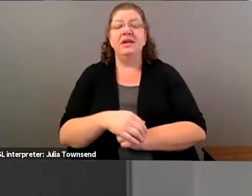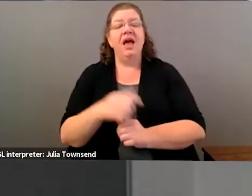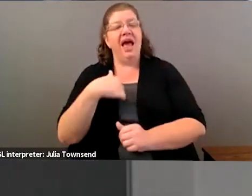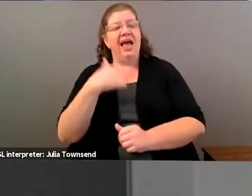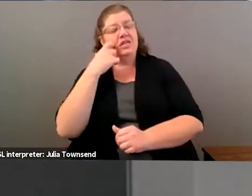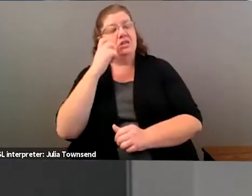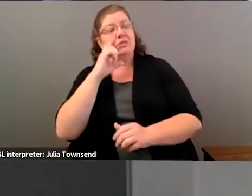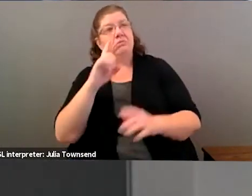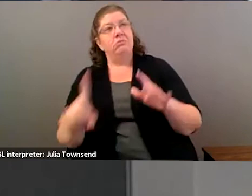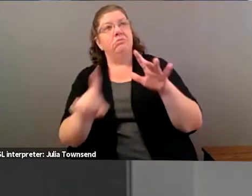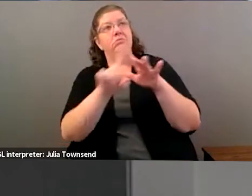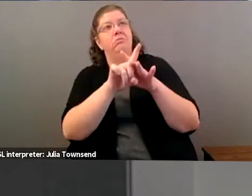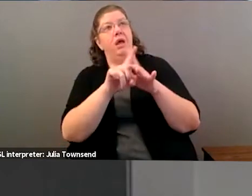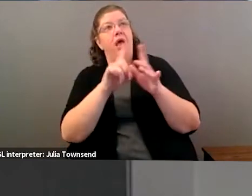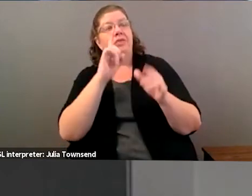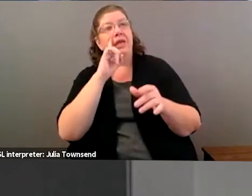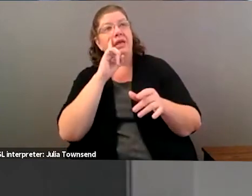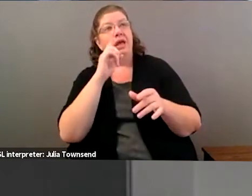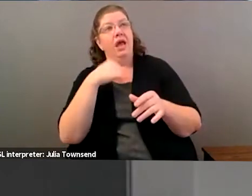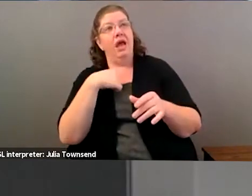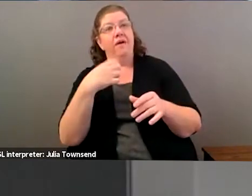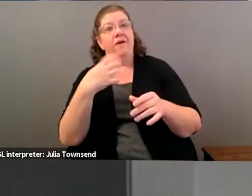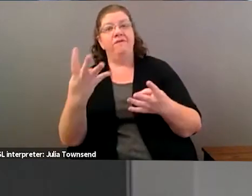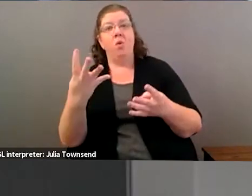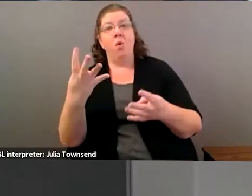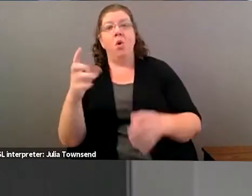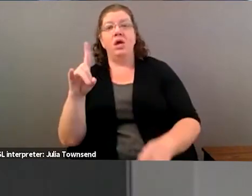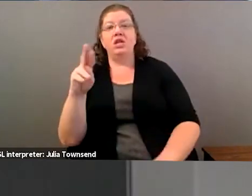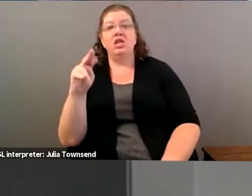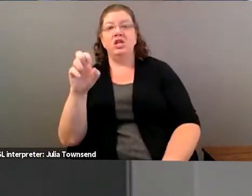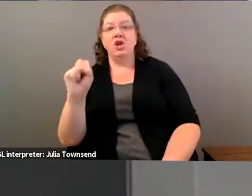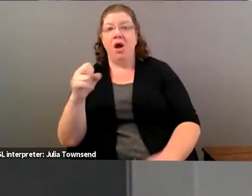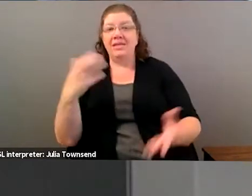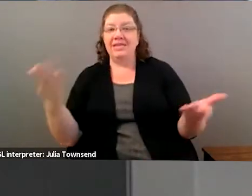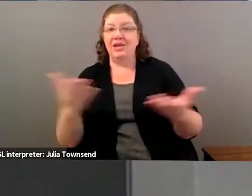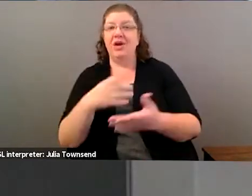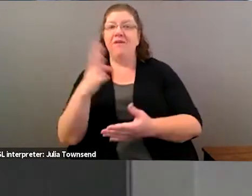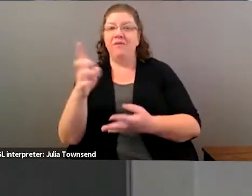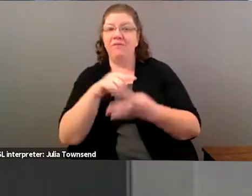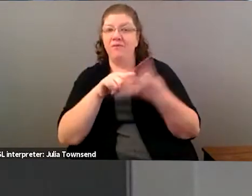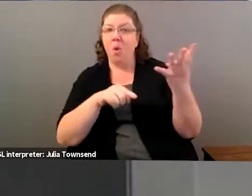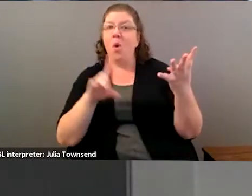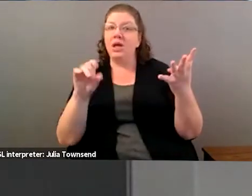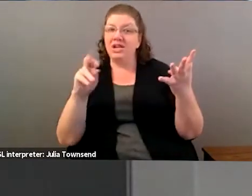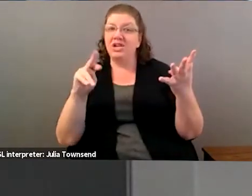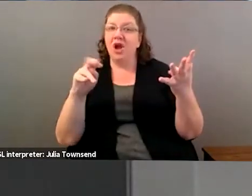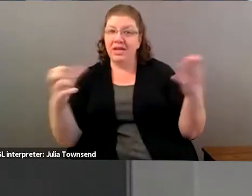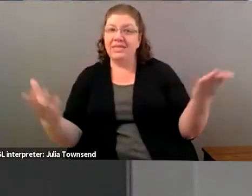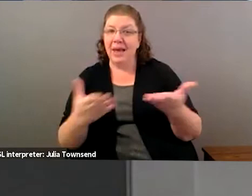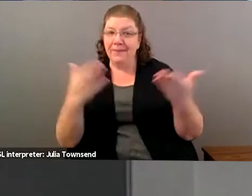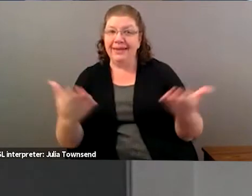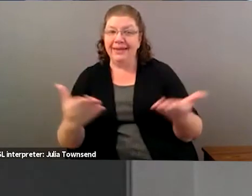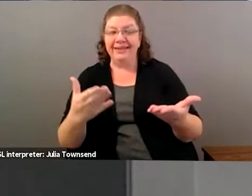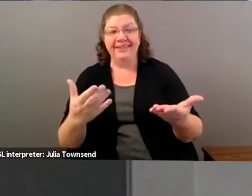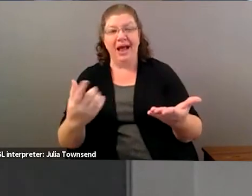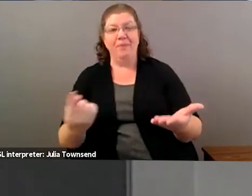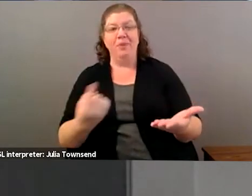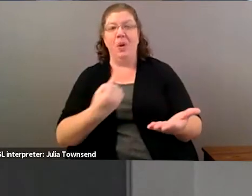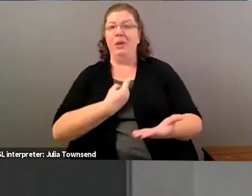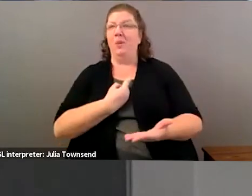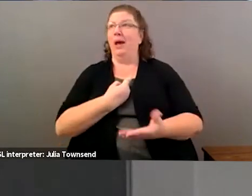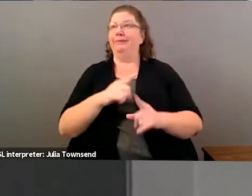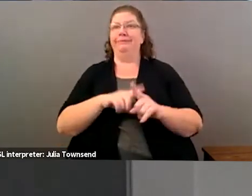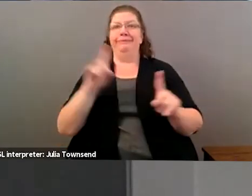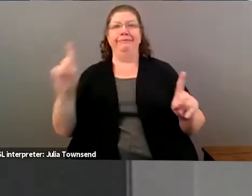that I believe there are 4 Dons up here, or family members who are Dons, and I'm the only one that stands out